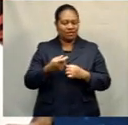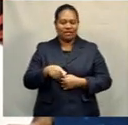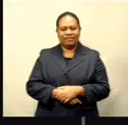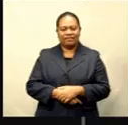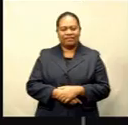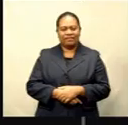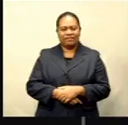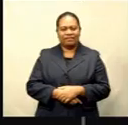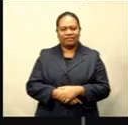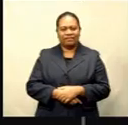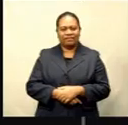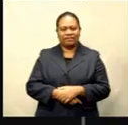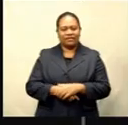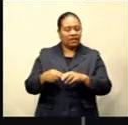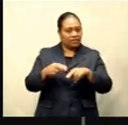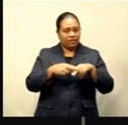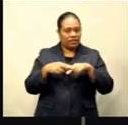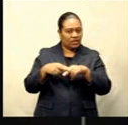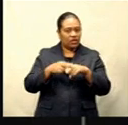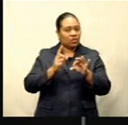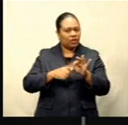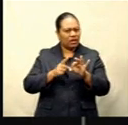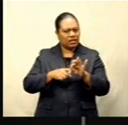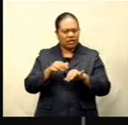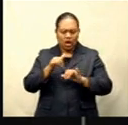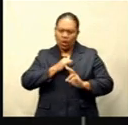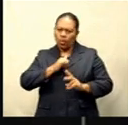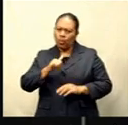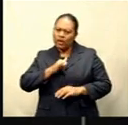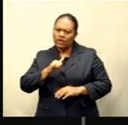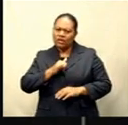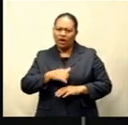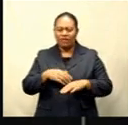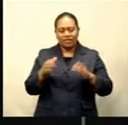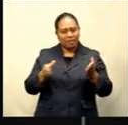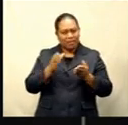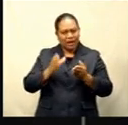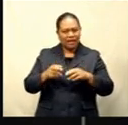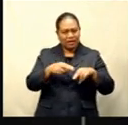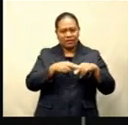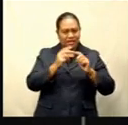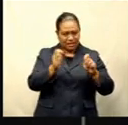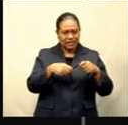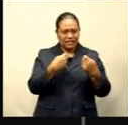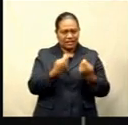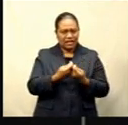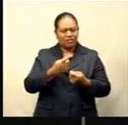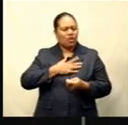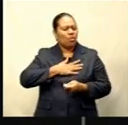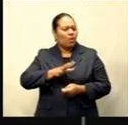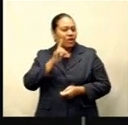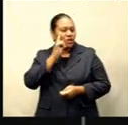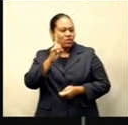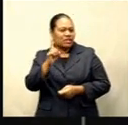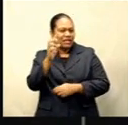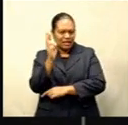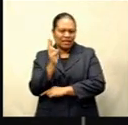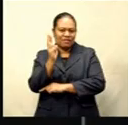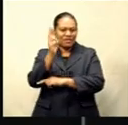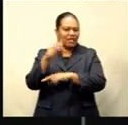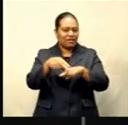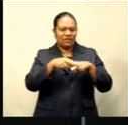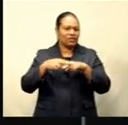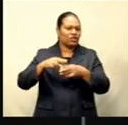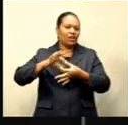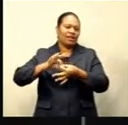Edwin. And in Fijian Pulse, we ask, which of the new players in the Fiji 7 side would you like to see represent Fiji at the